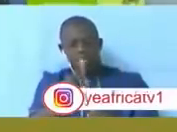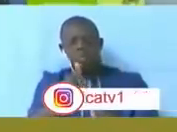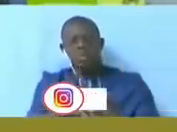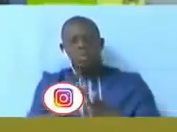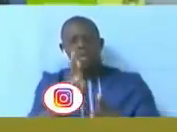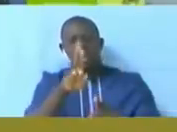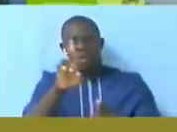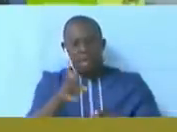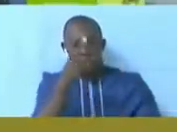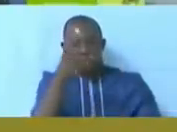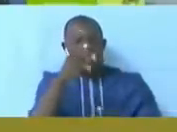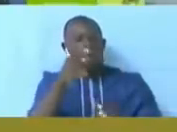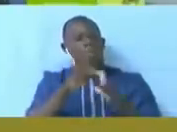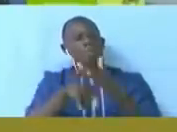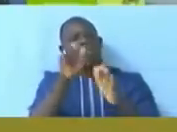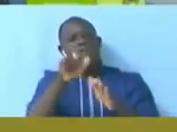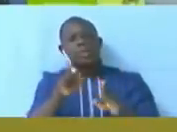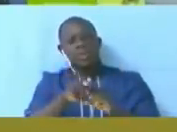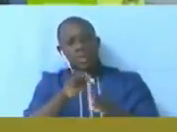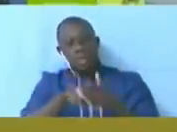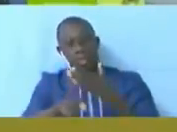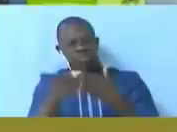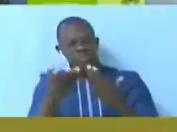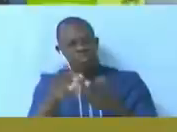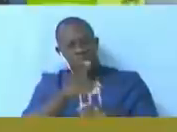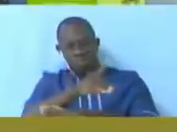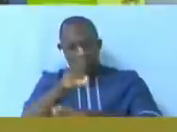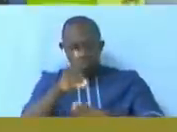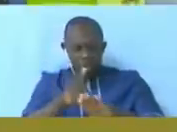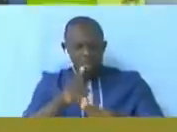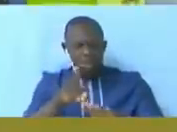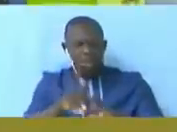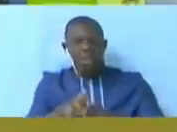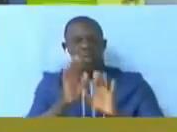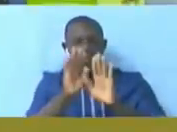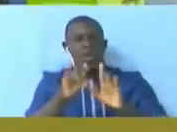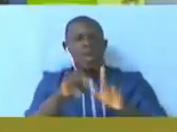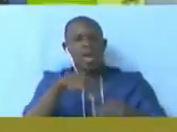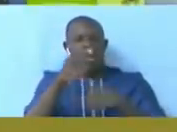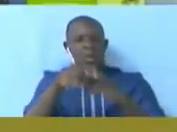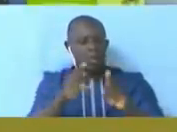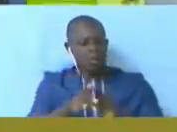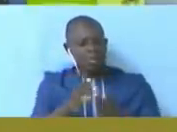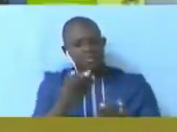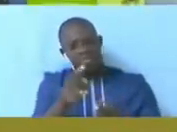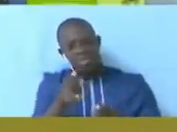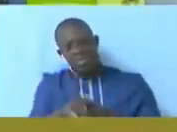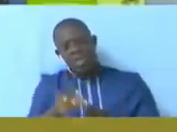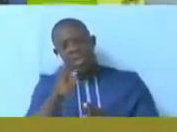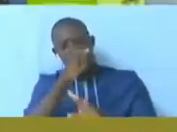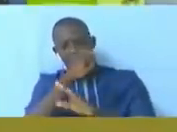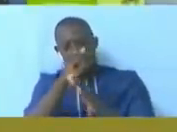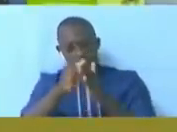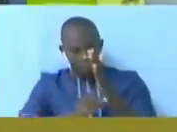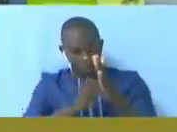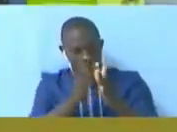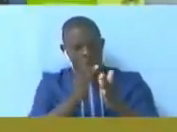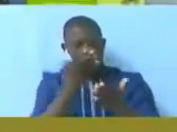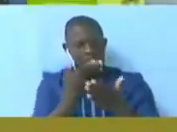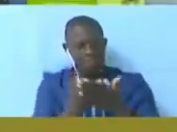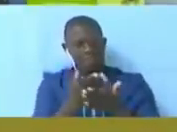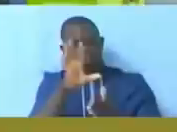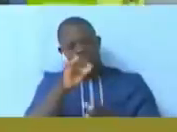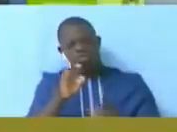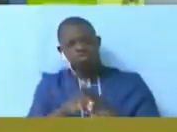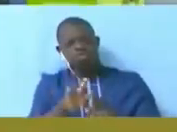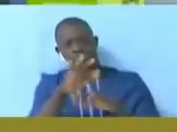in custody pending the completion of the investigation. Wotumo falon ketale luwa la tukundo to woku